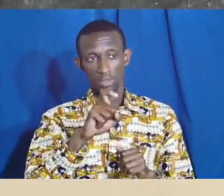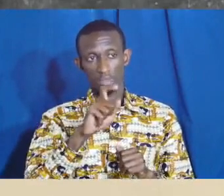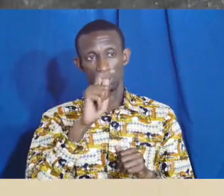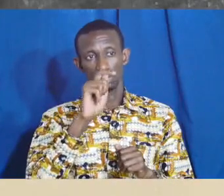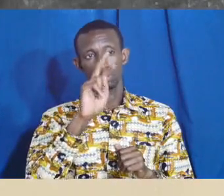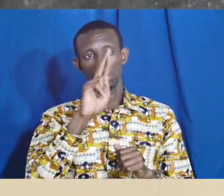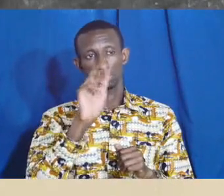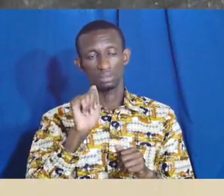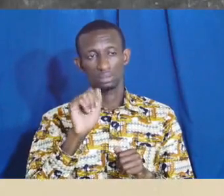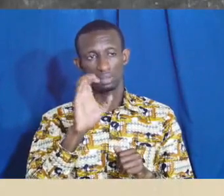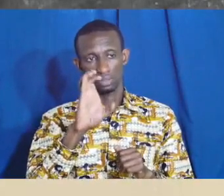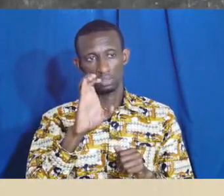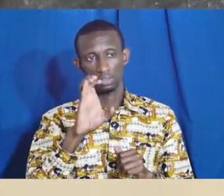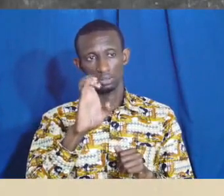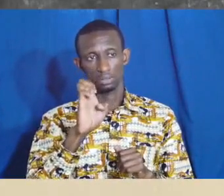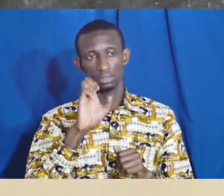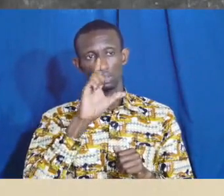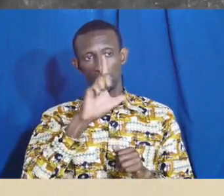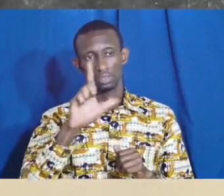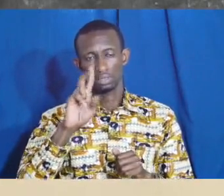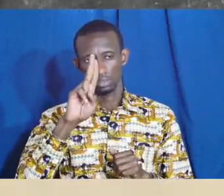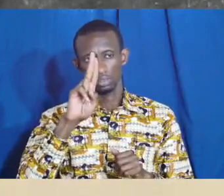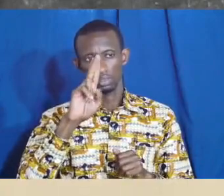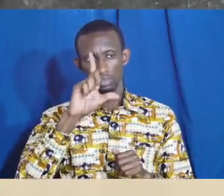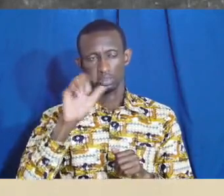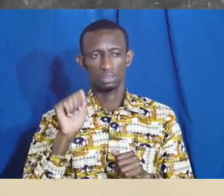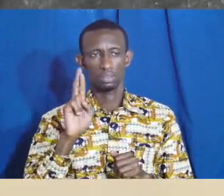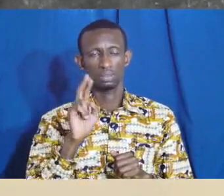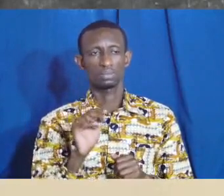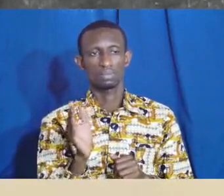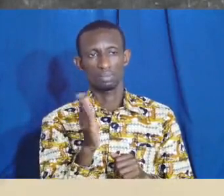extracellular enzymes. These extracellular enzymes